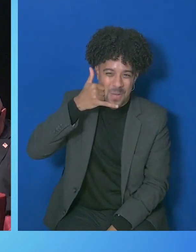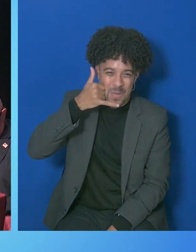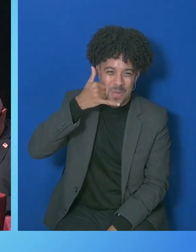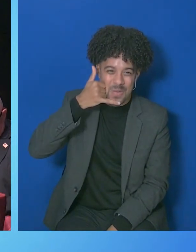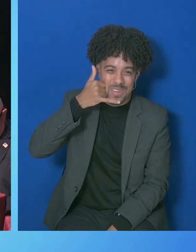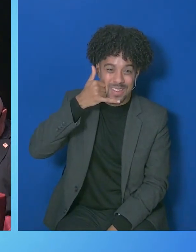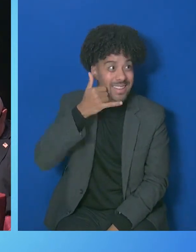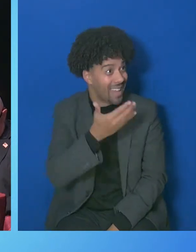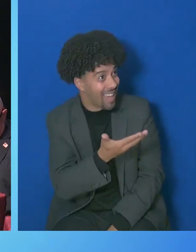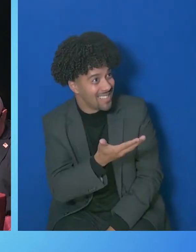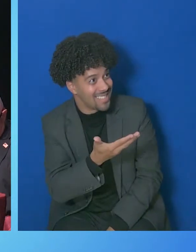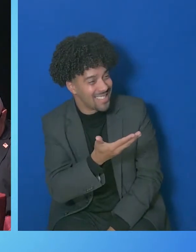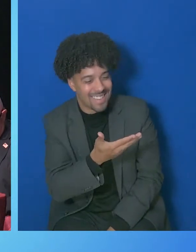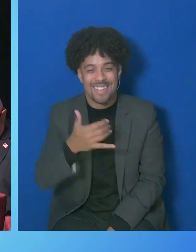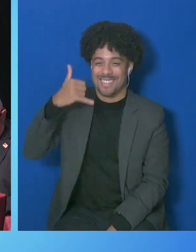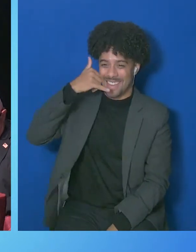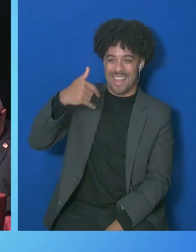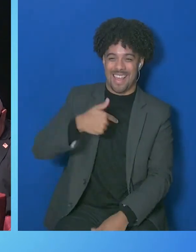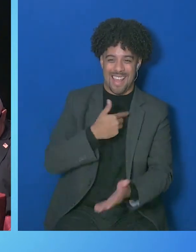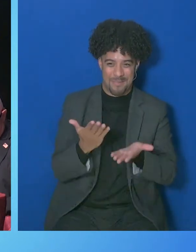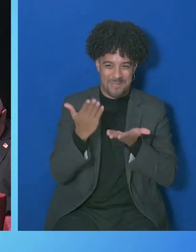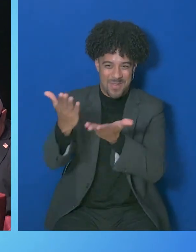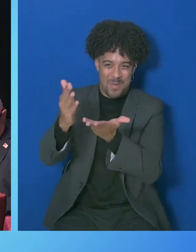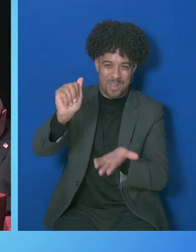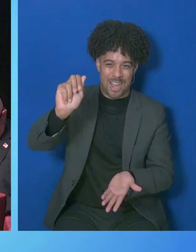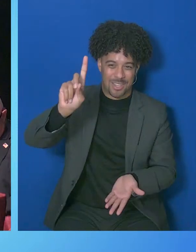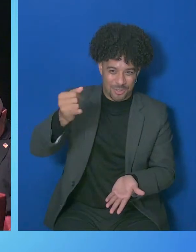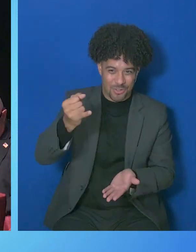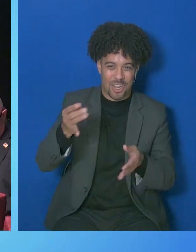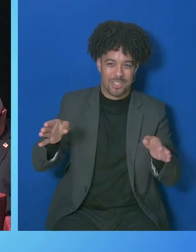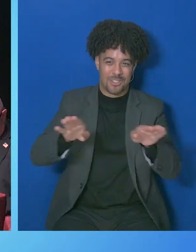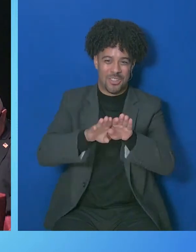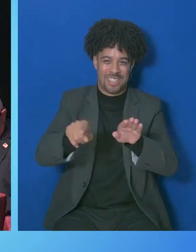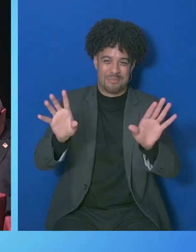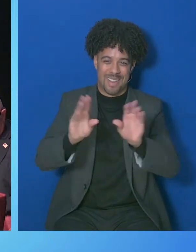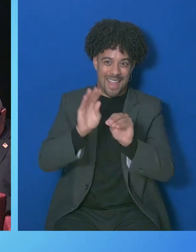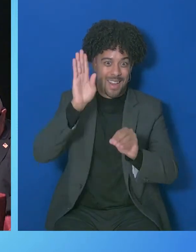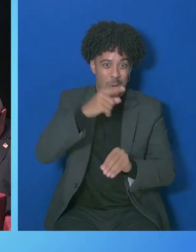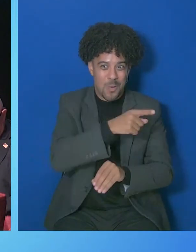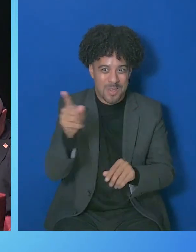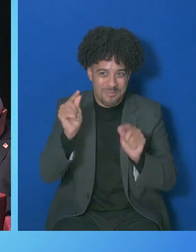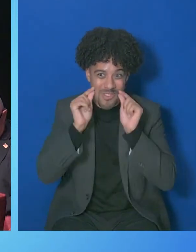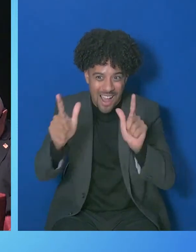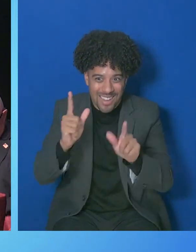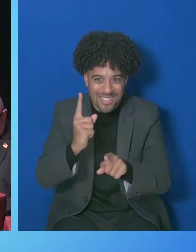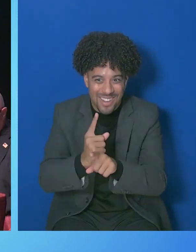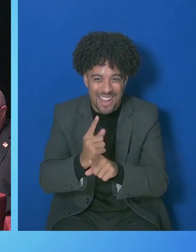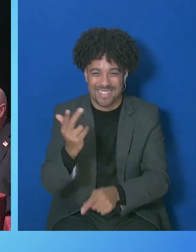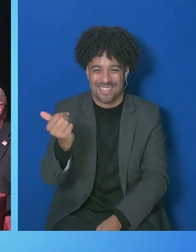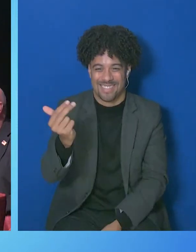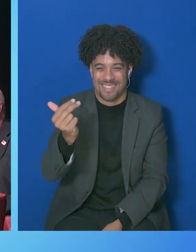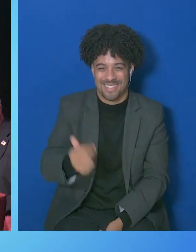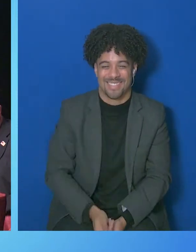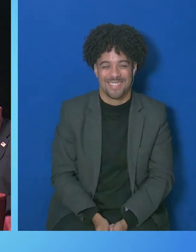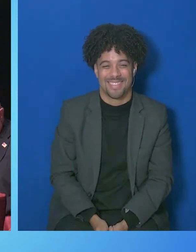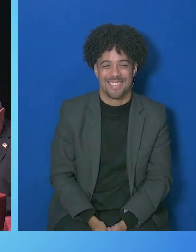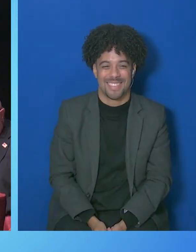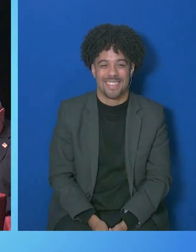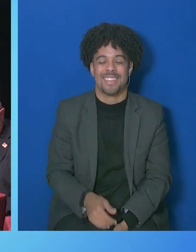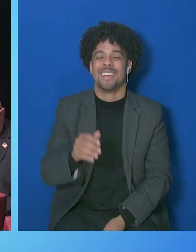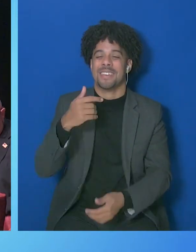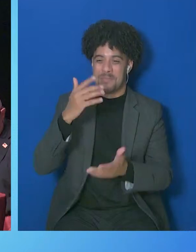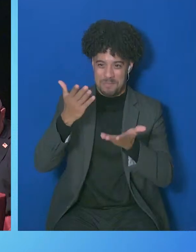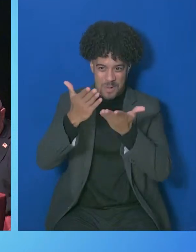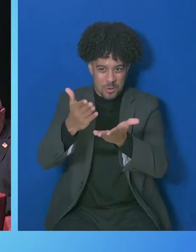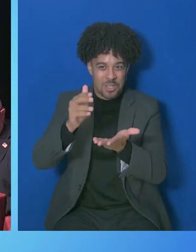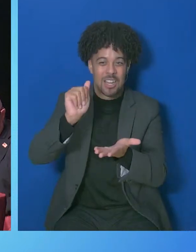Yes, Lynn. I move to adjourn this meeting. I know you're all surprised. I have a motion to adjourn.